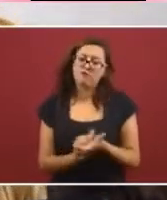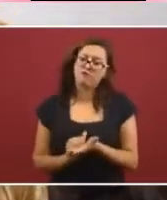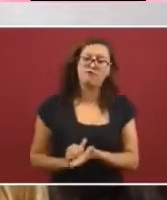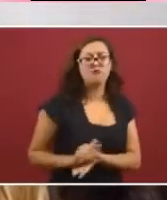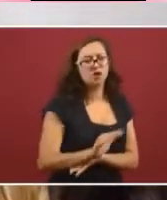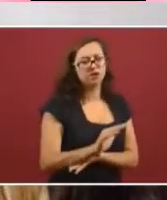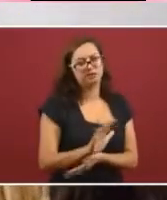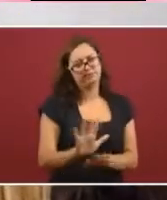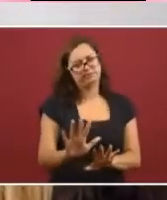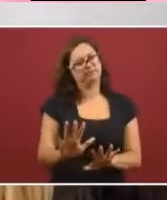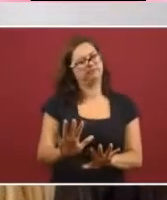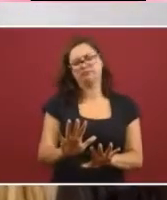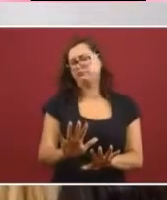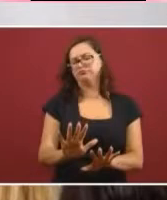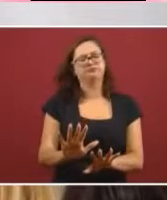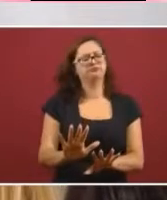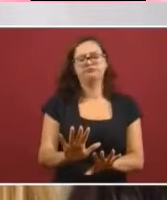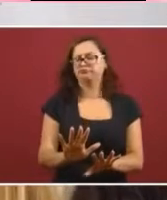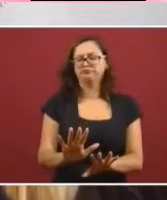that you're going to fire them.